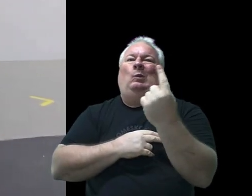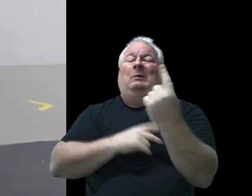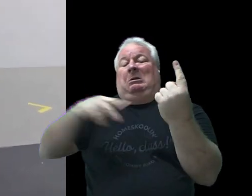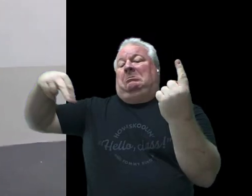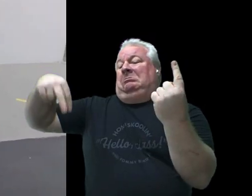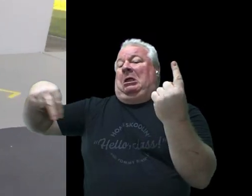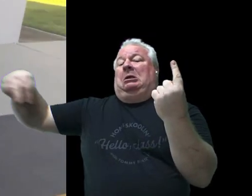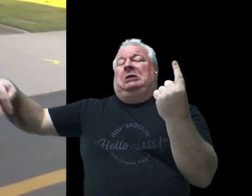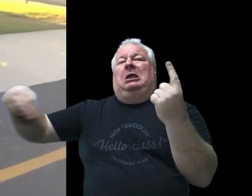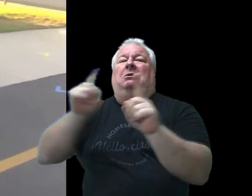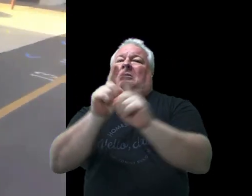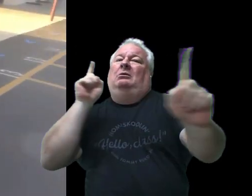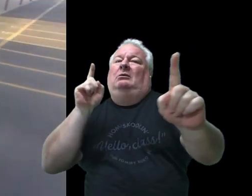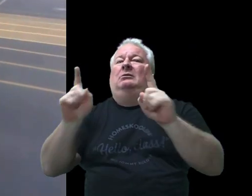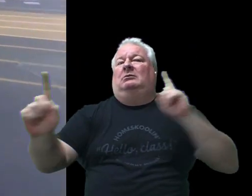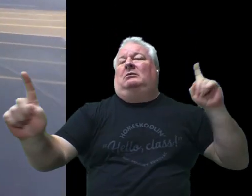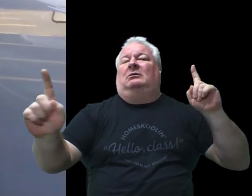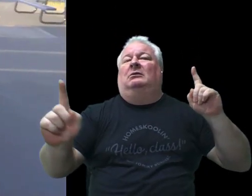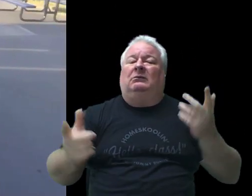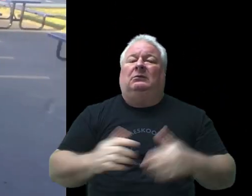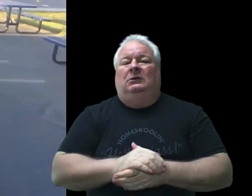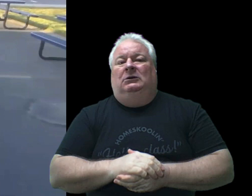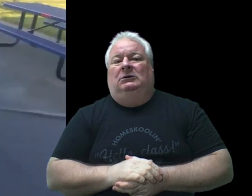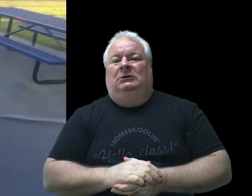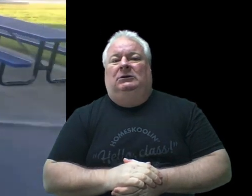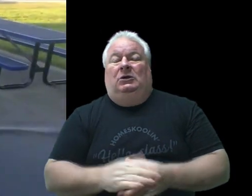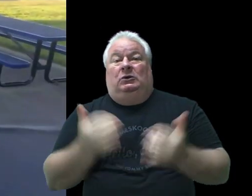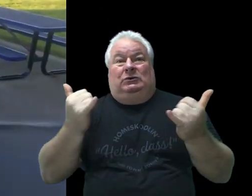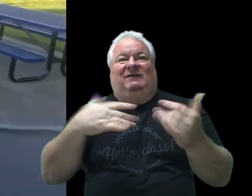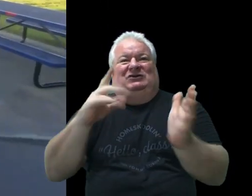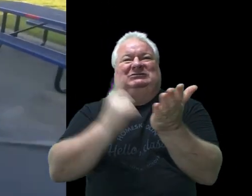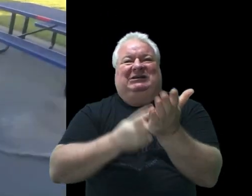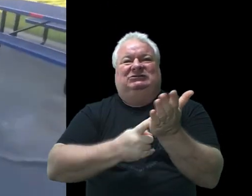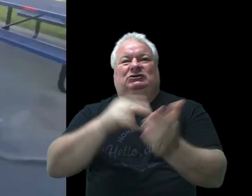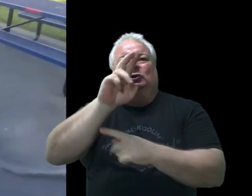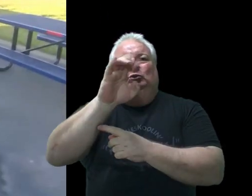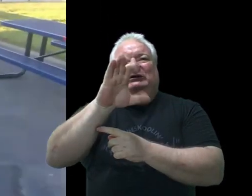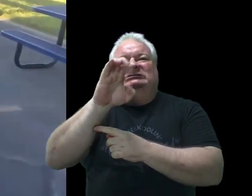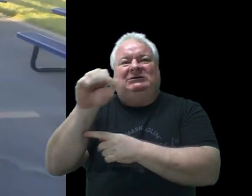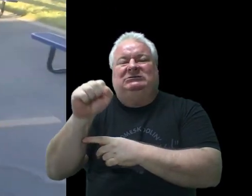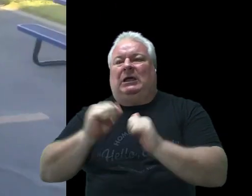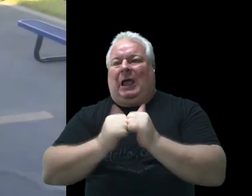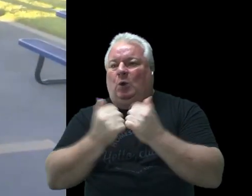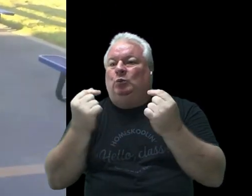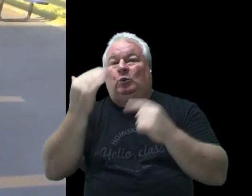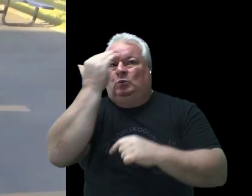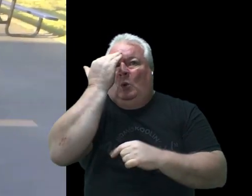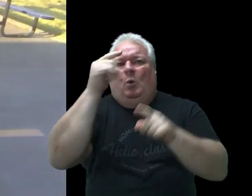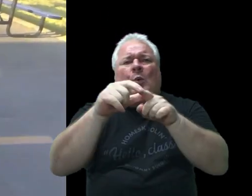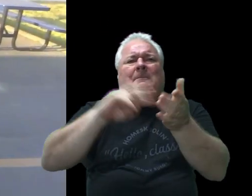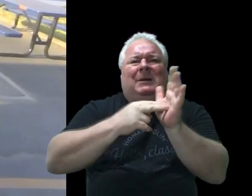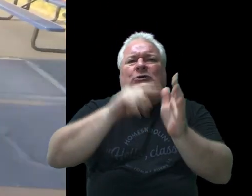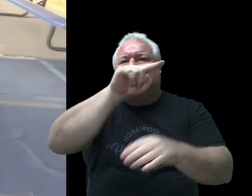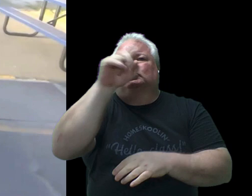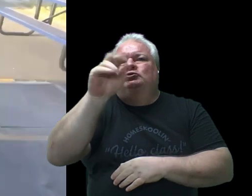alone. So, today we talked about recess and our